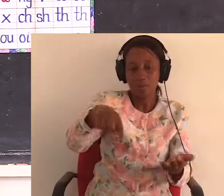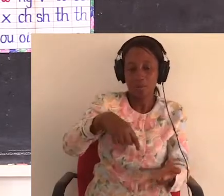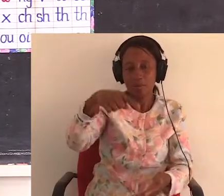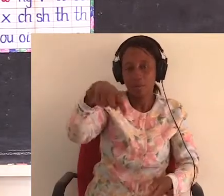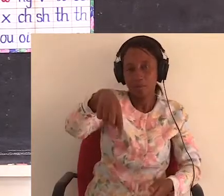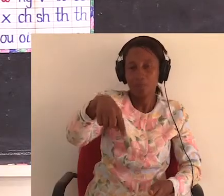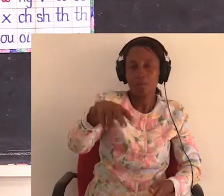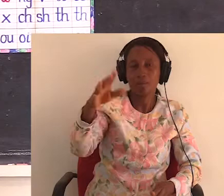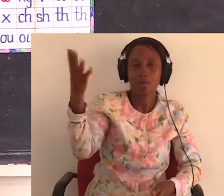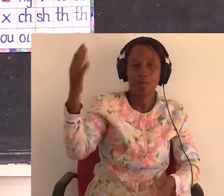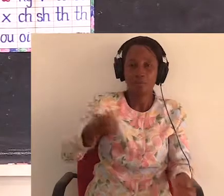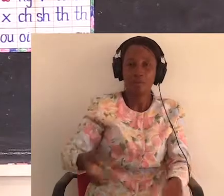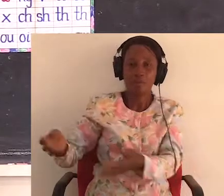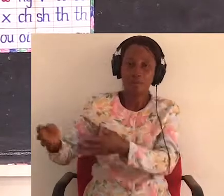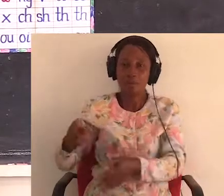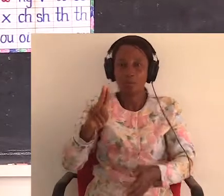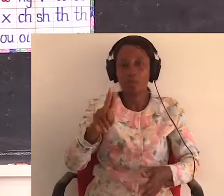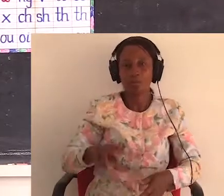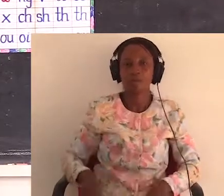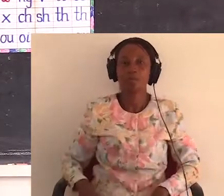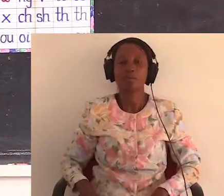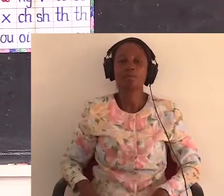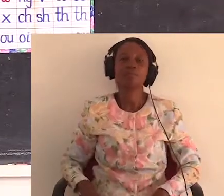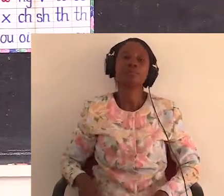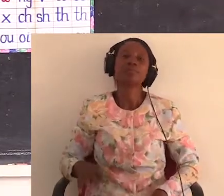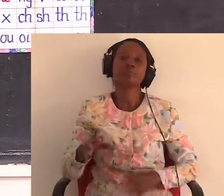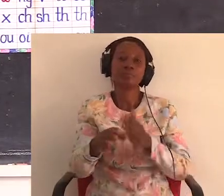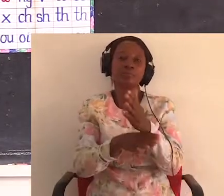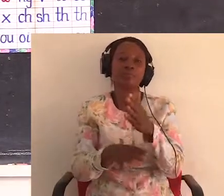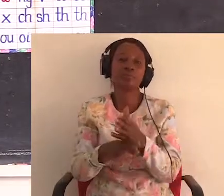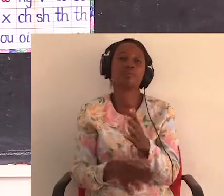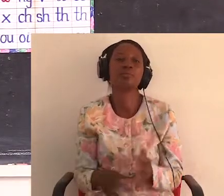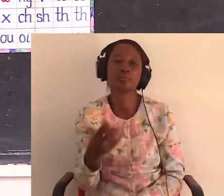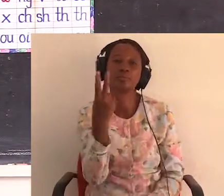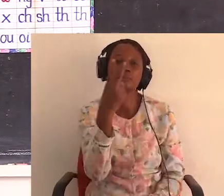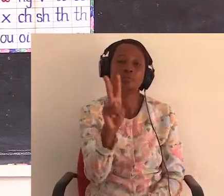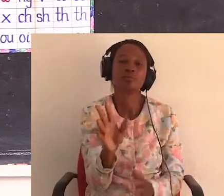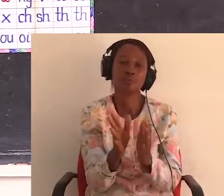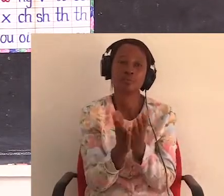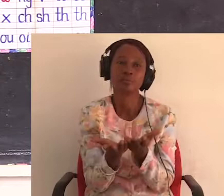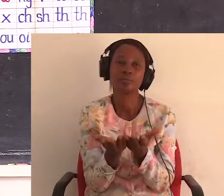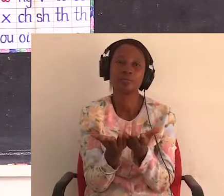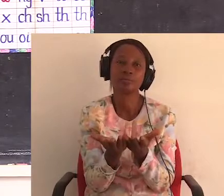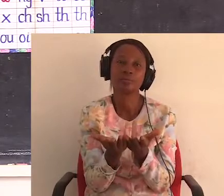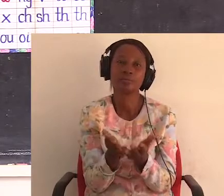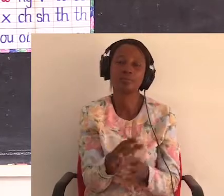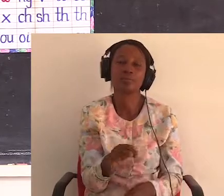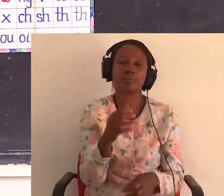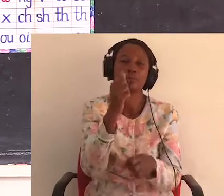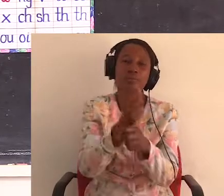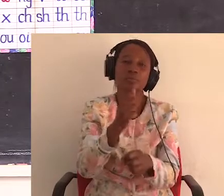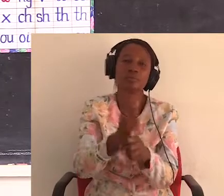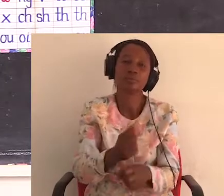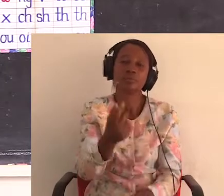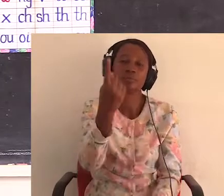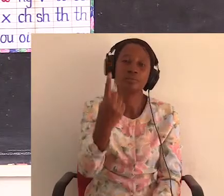N. Now, let's move to the second book. Still, we are going to form